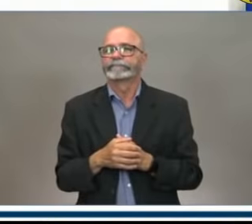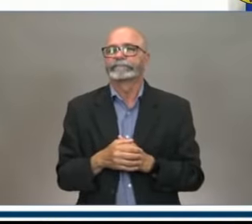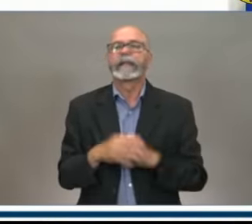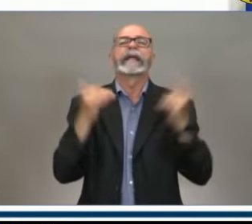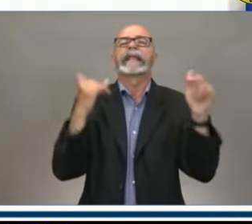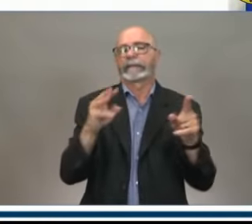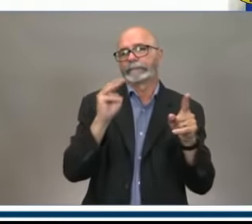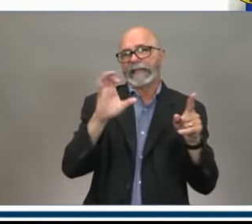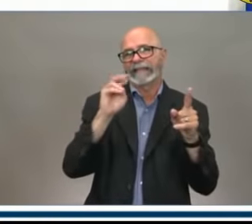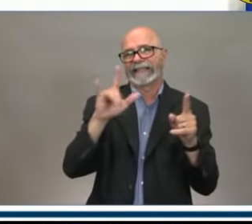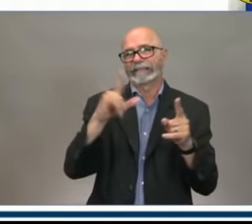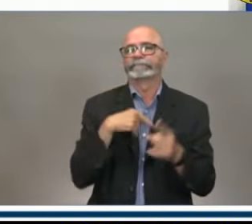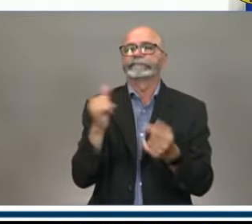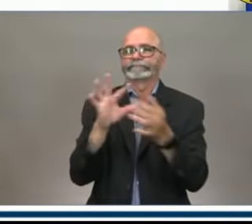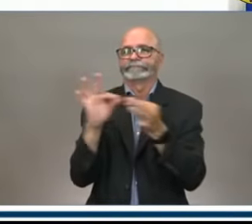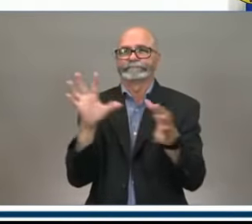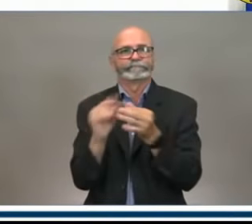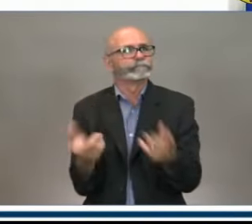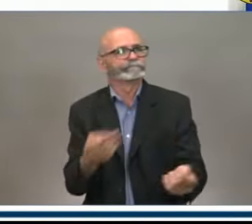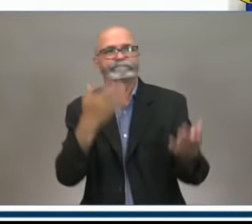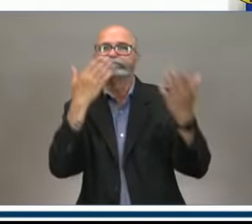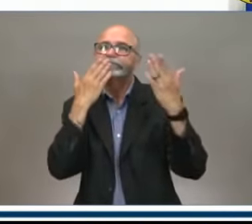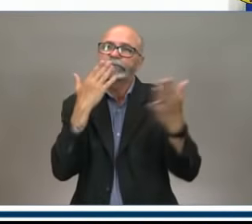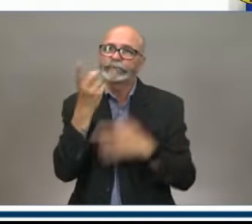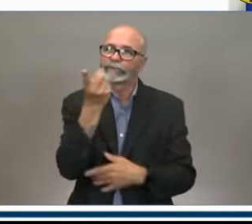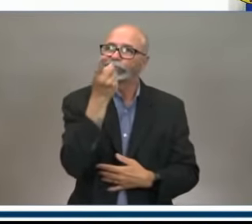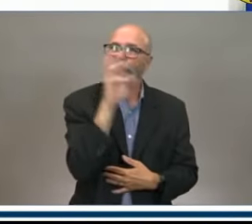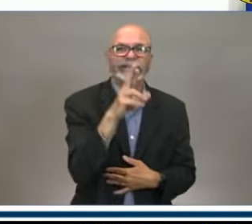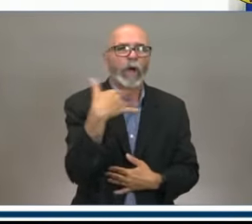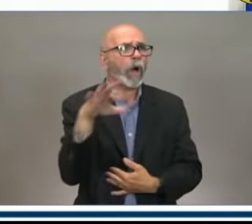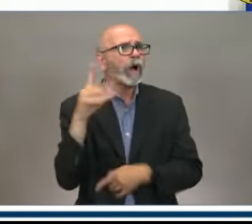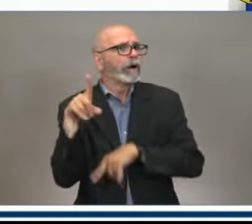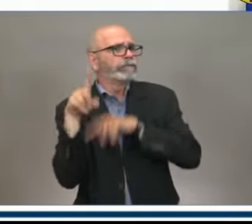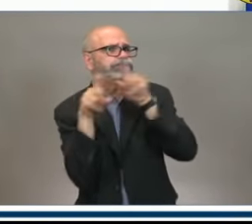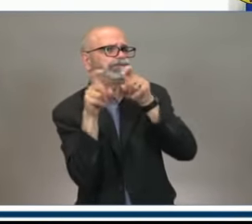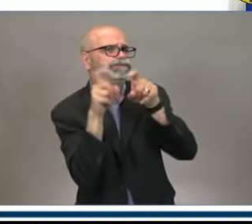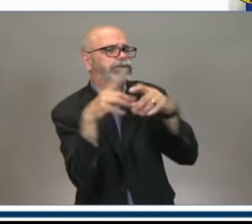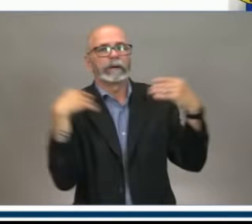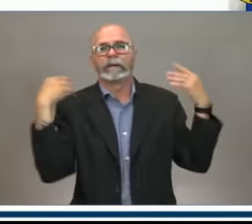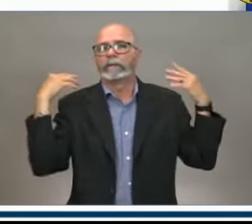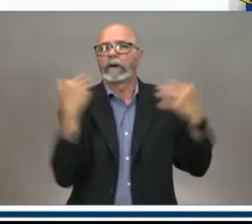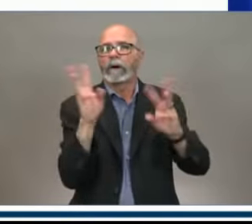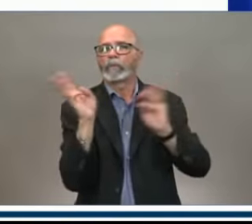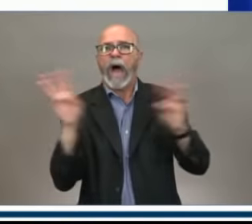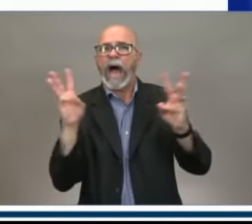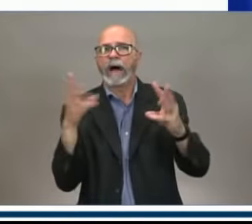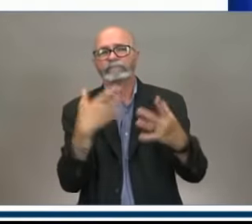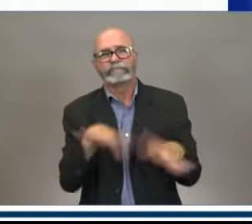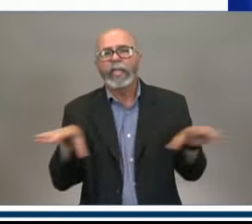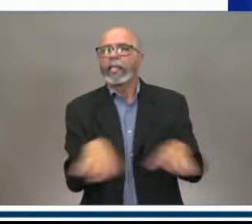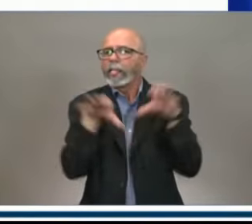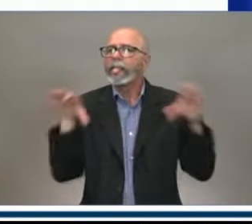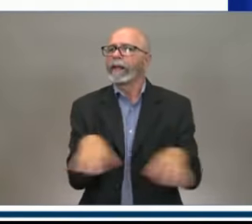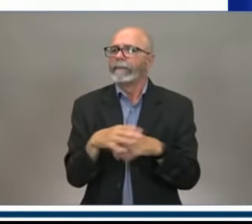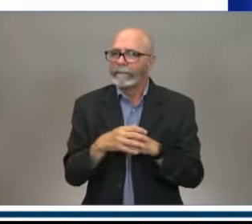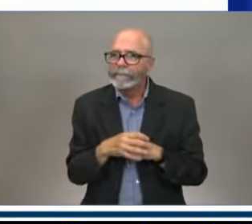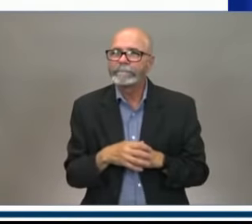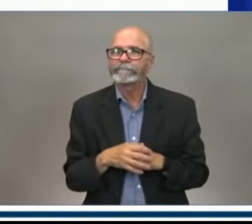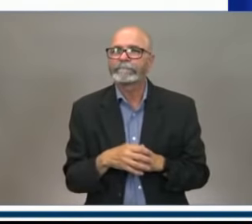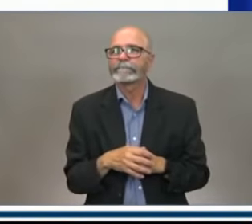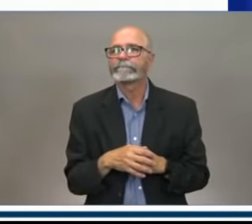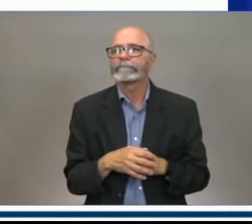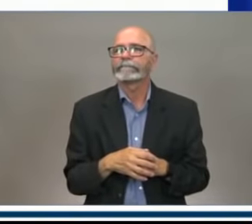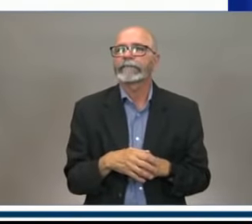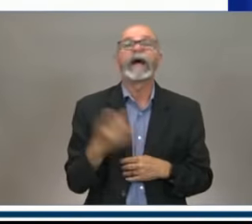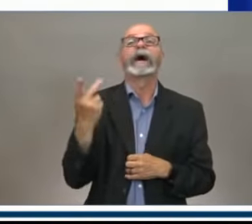Strang. You had a full afternoon. You didn't get any questions. Well, you did well. Dr. Strang and I have made some decision about what the next couple of weeks will